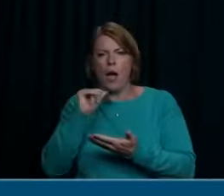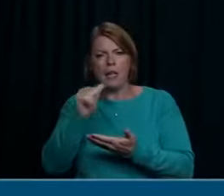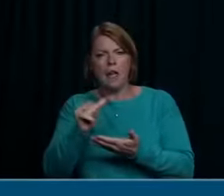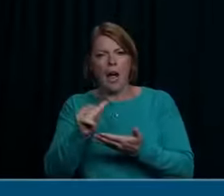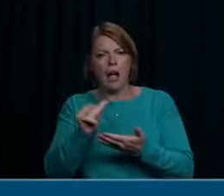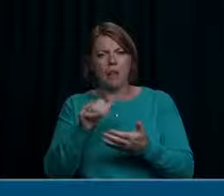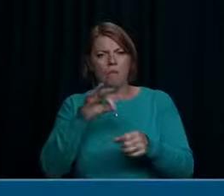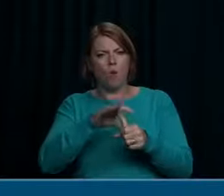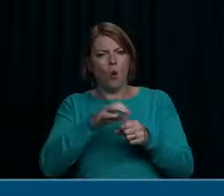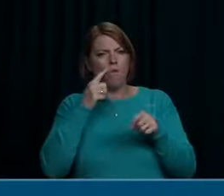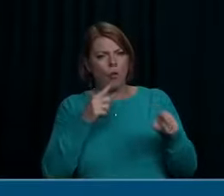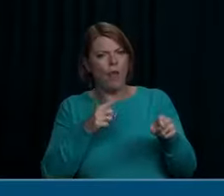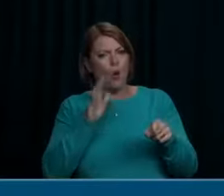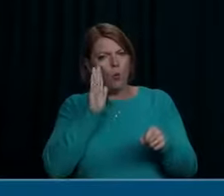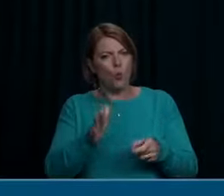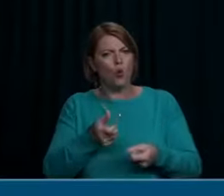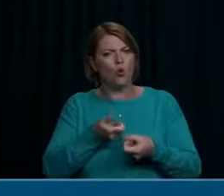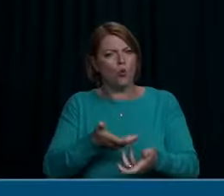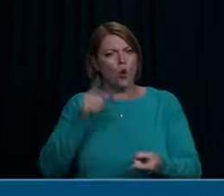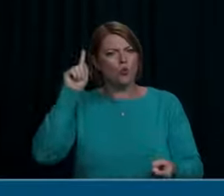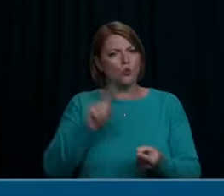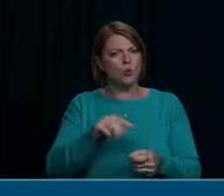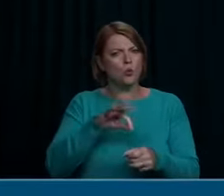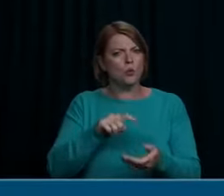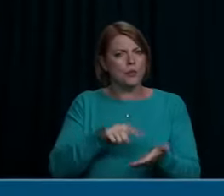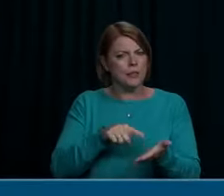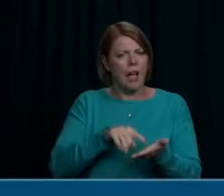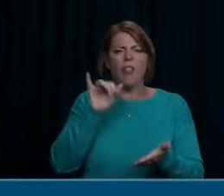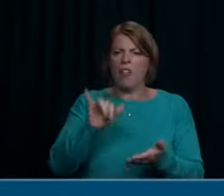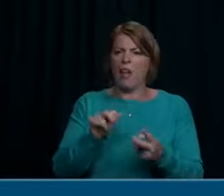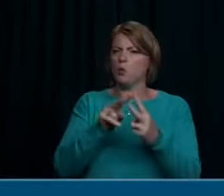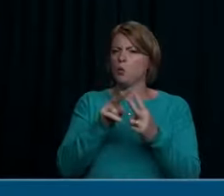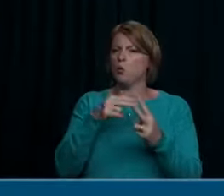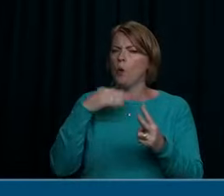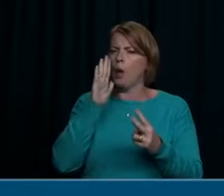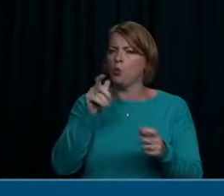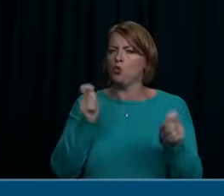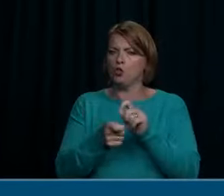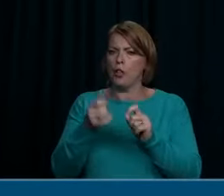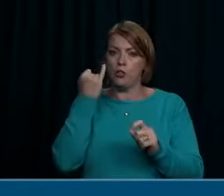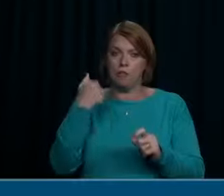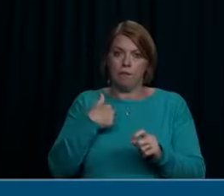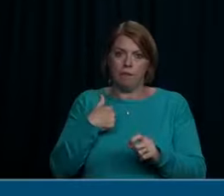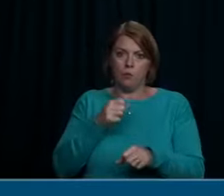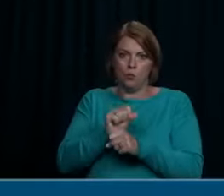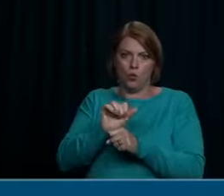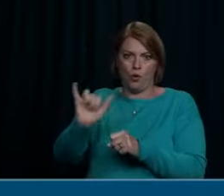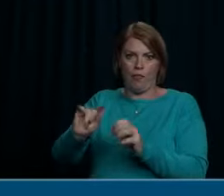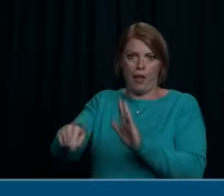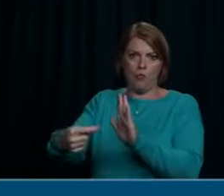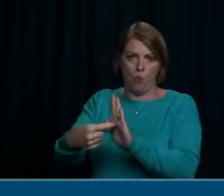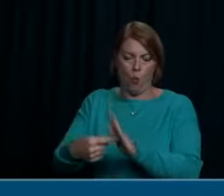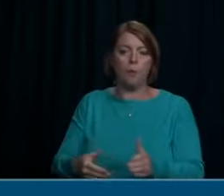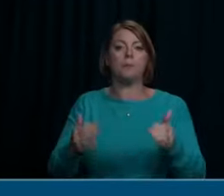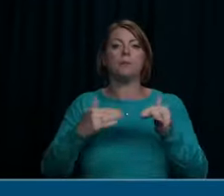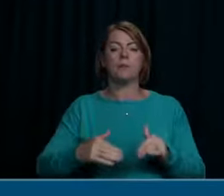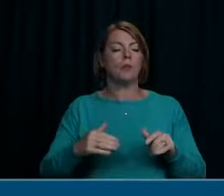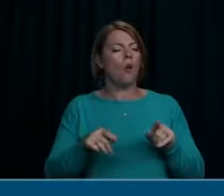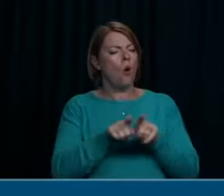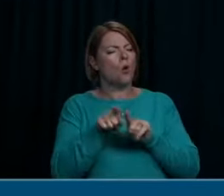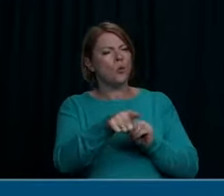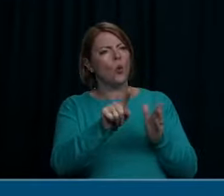those are two in particular things that I would specifically change if I was there in that seat. You've also been critical of Congressman